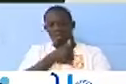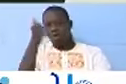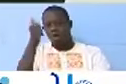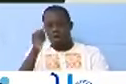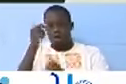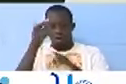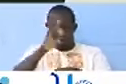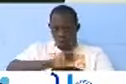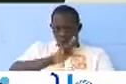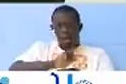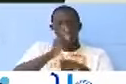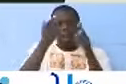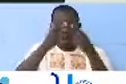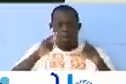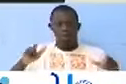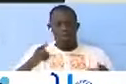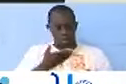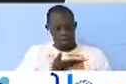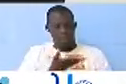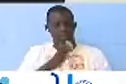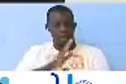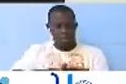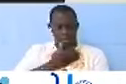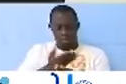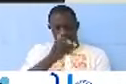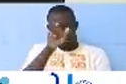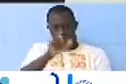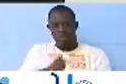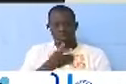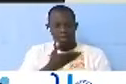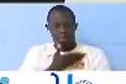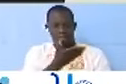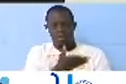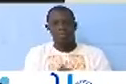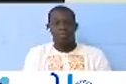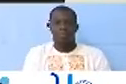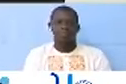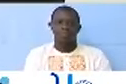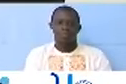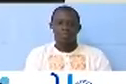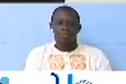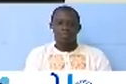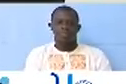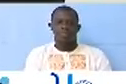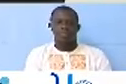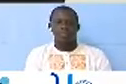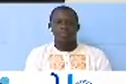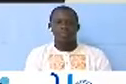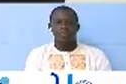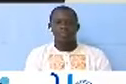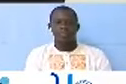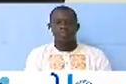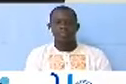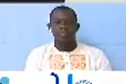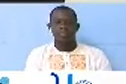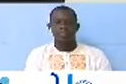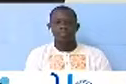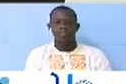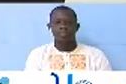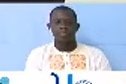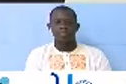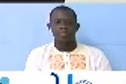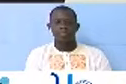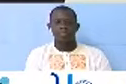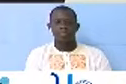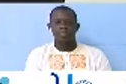ngule so ndo mo kono ko ko in science and bien sûr mero don kanna so robe kere ni kabo tuba ko ngol kata Mandinka kangol la ninna kan ko tangol men be banko kanjang. Bak.